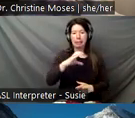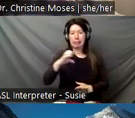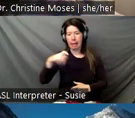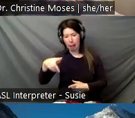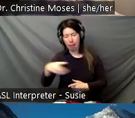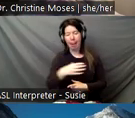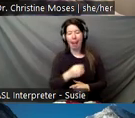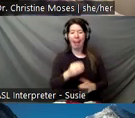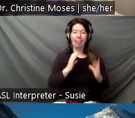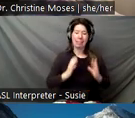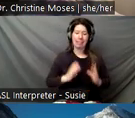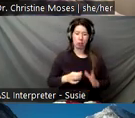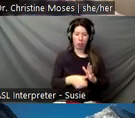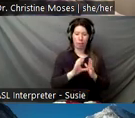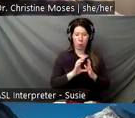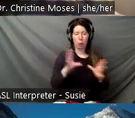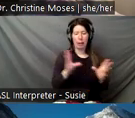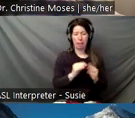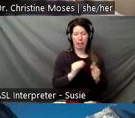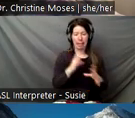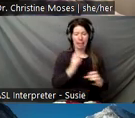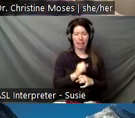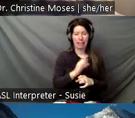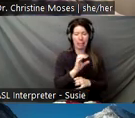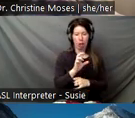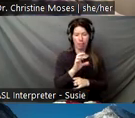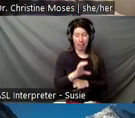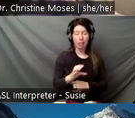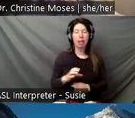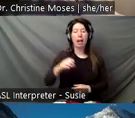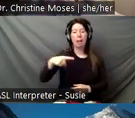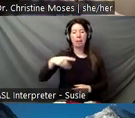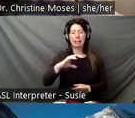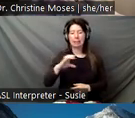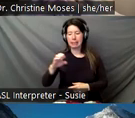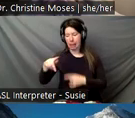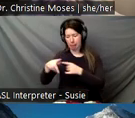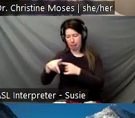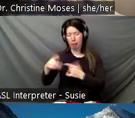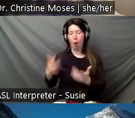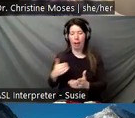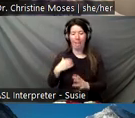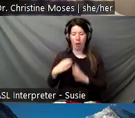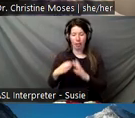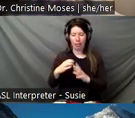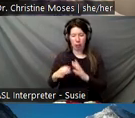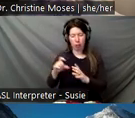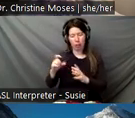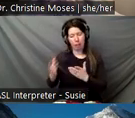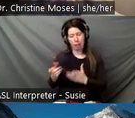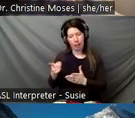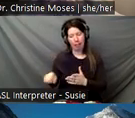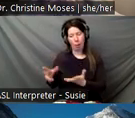Review Committee, CRC. And PCEP in particular has had conversations that they may want to talk